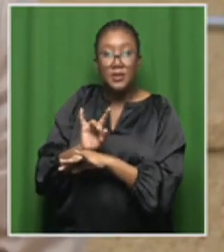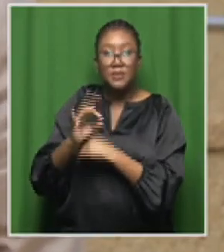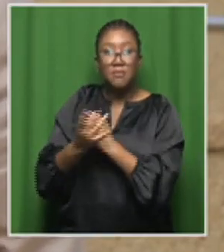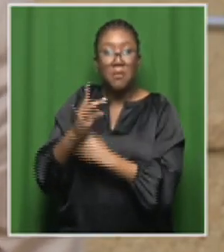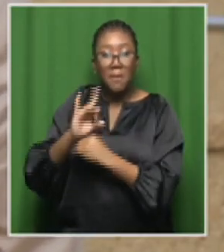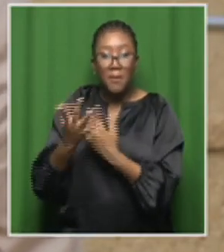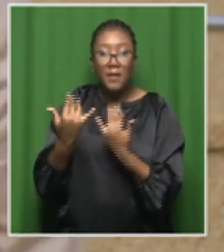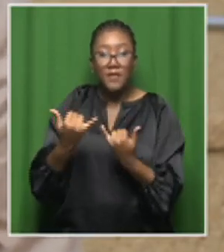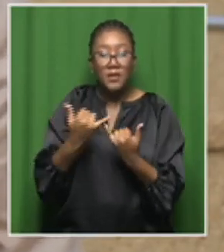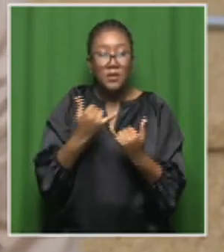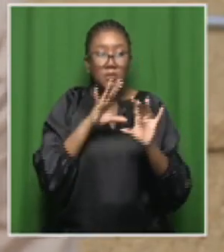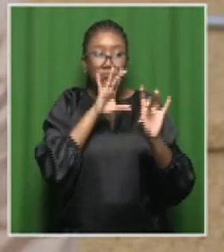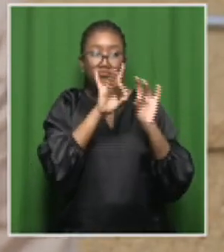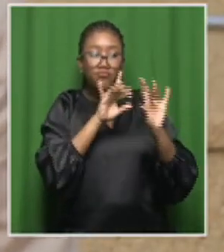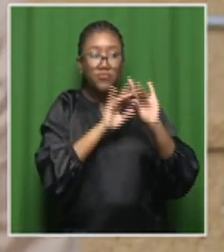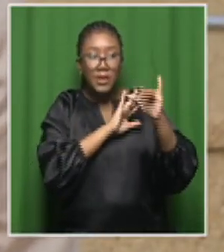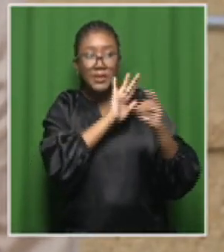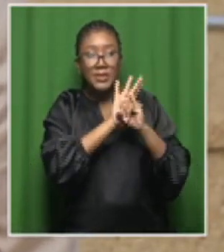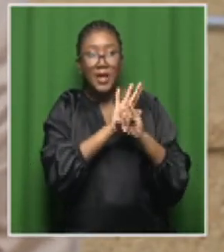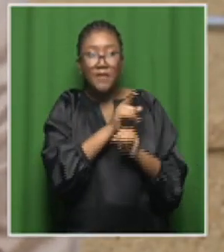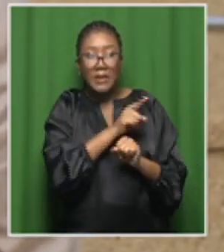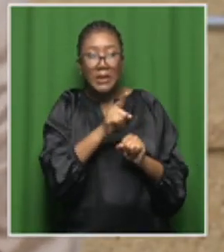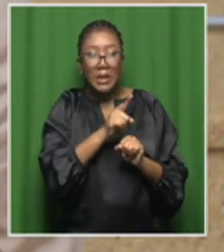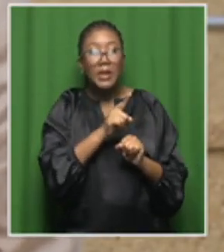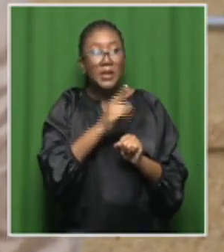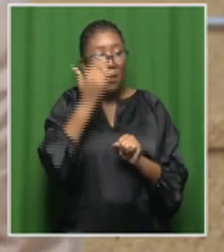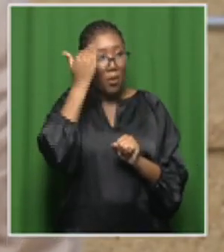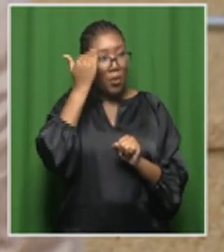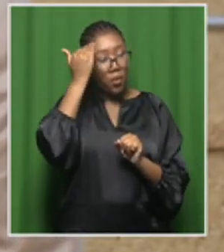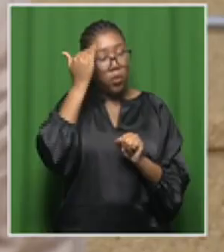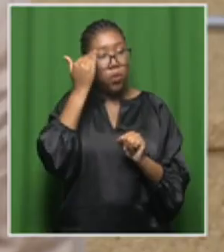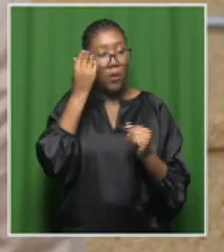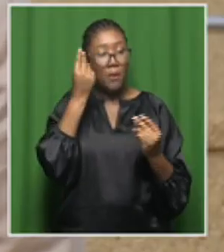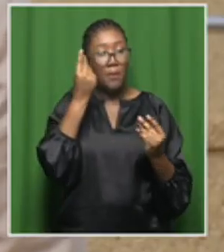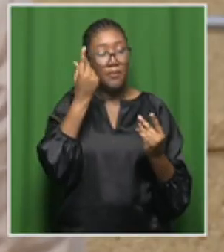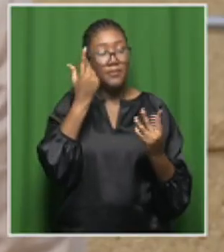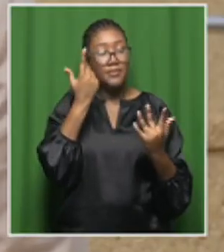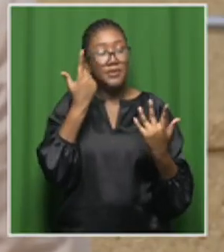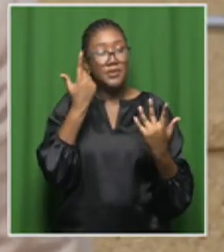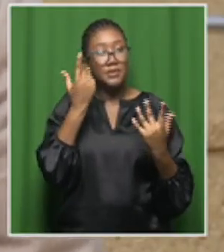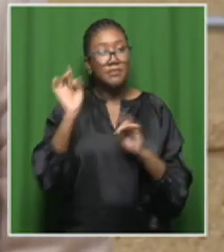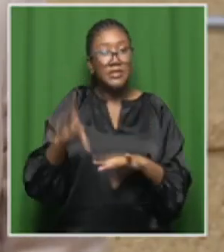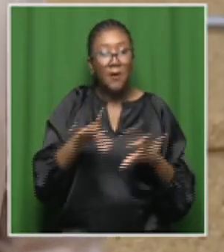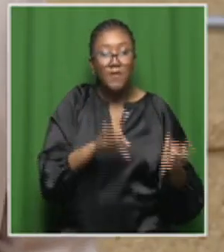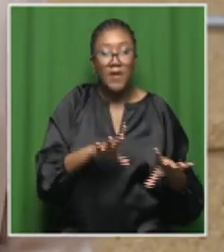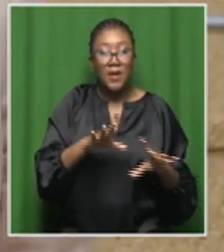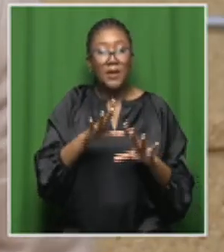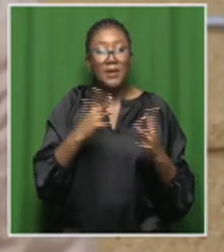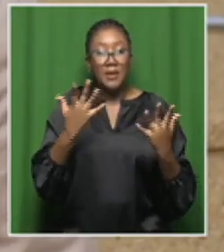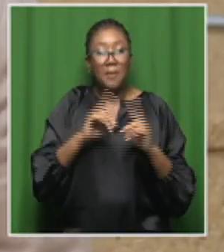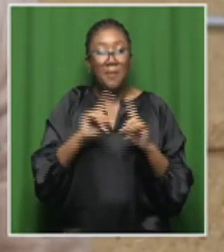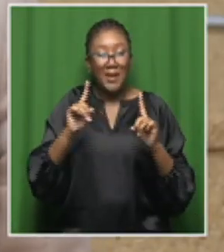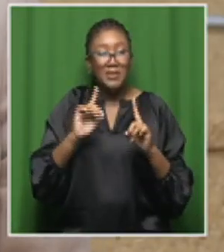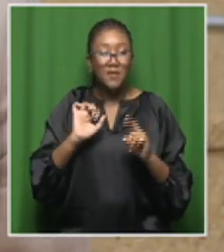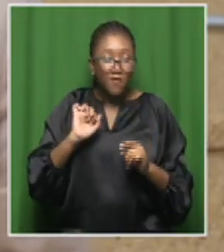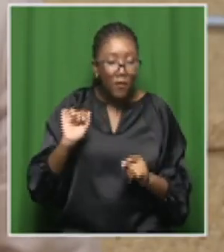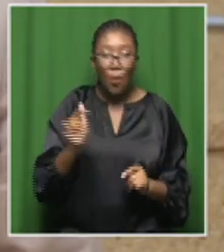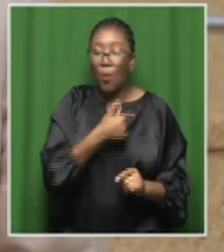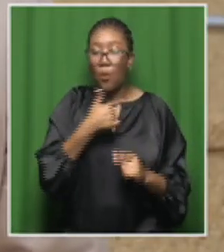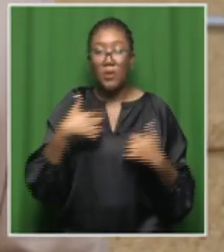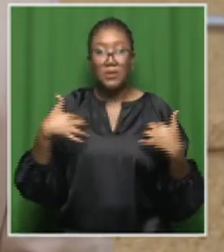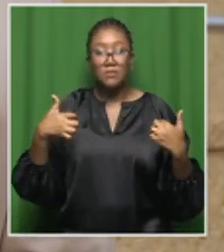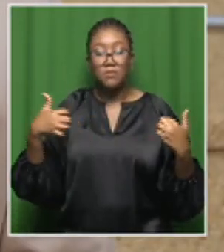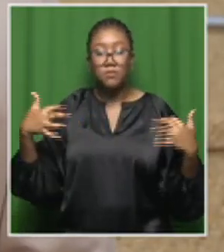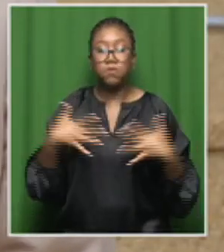even more than every other child and need specialized and dedicated attention. But of course the trauma is collective across the